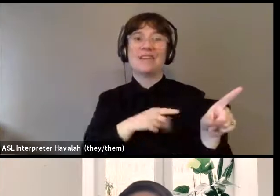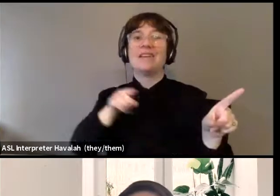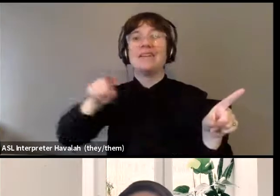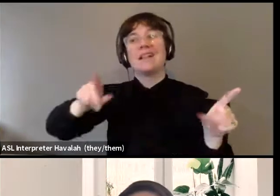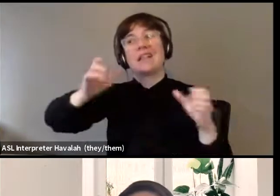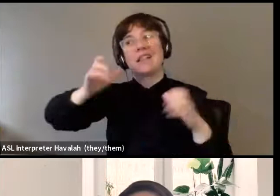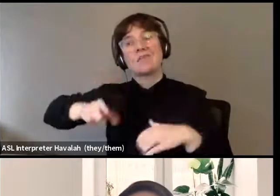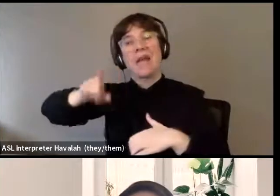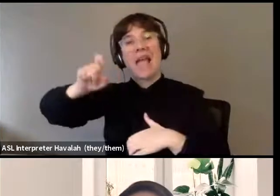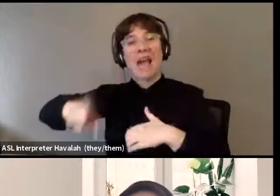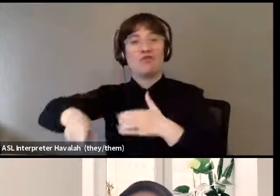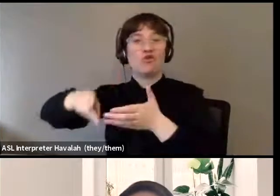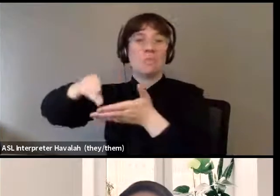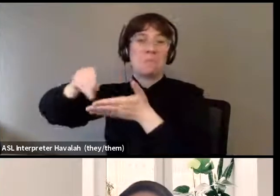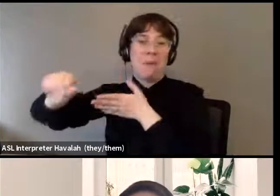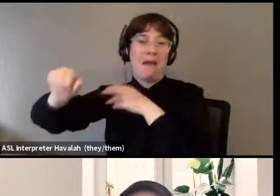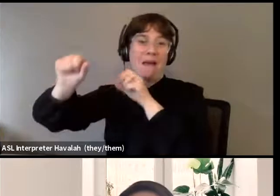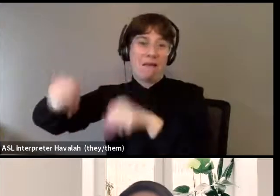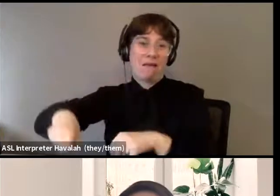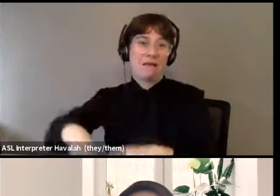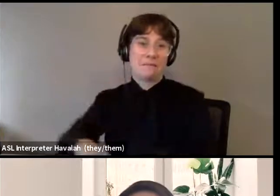customer.